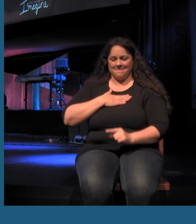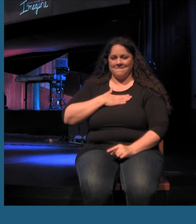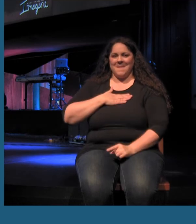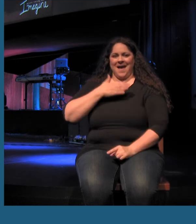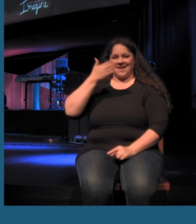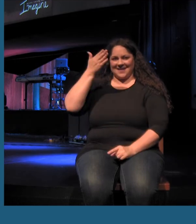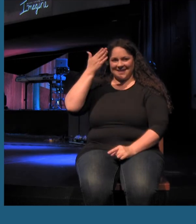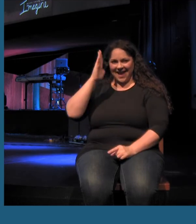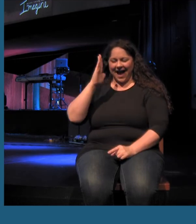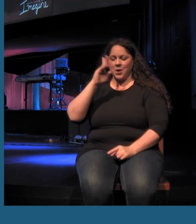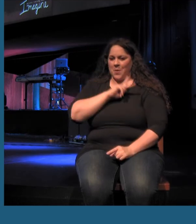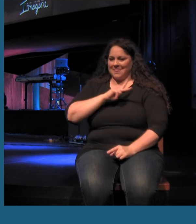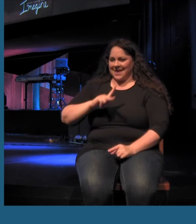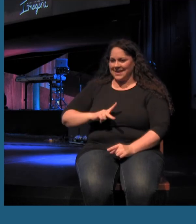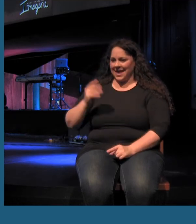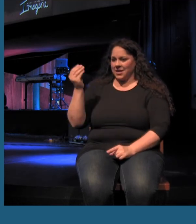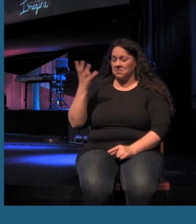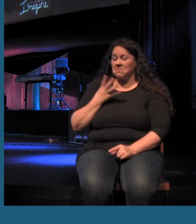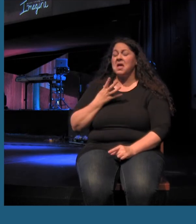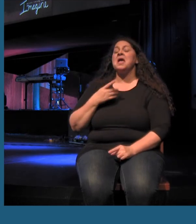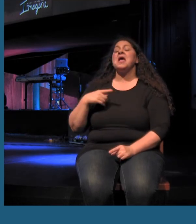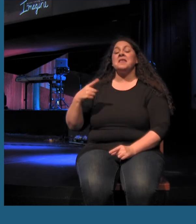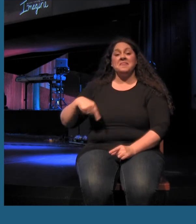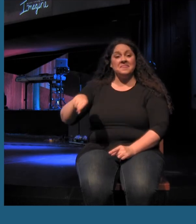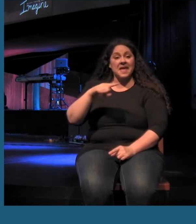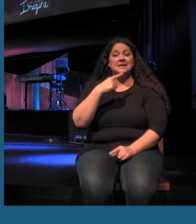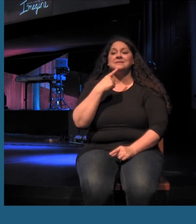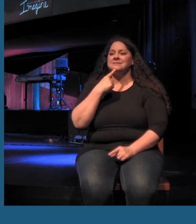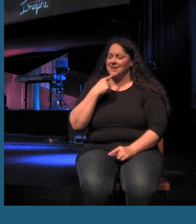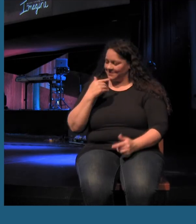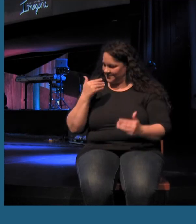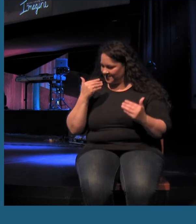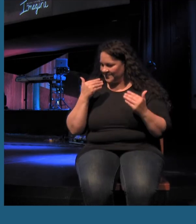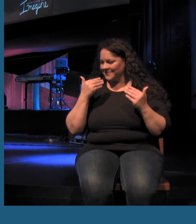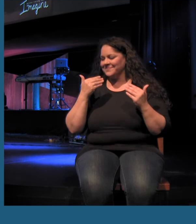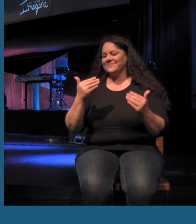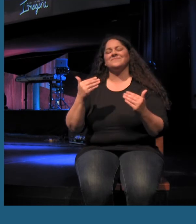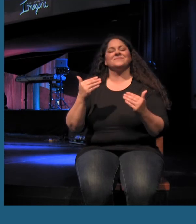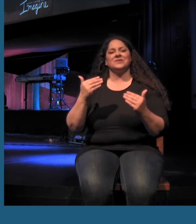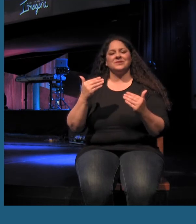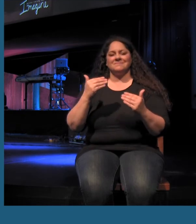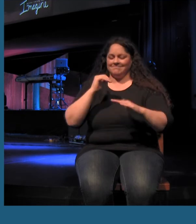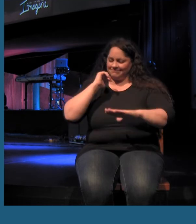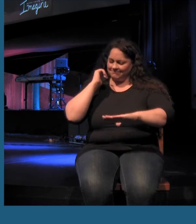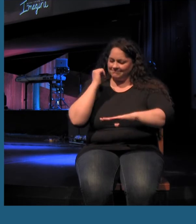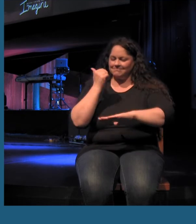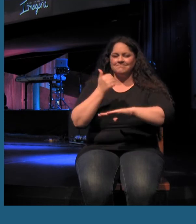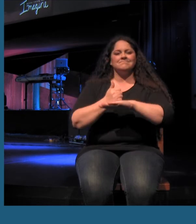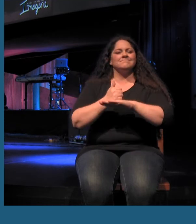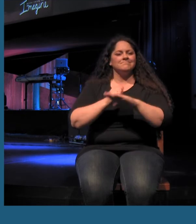me. And they replied, let us start rebuilding.